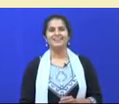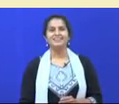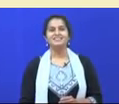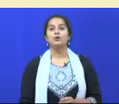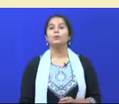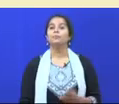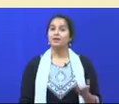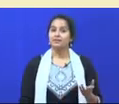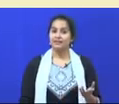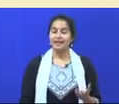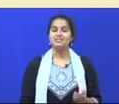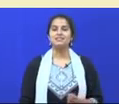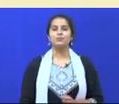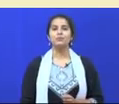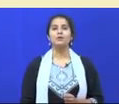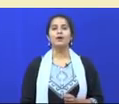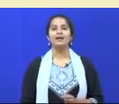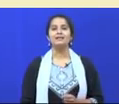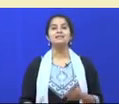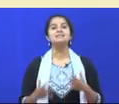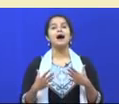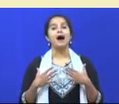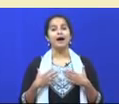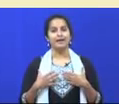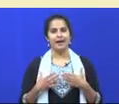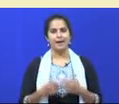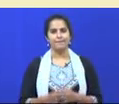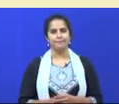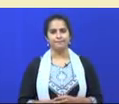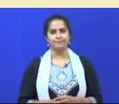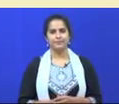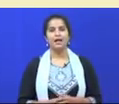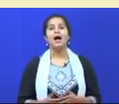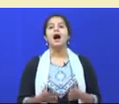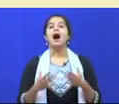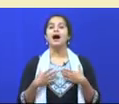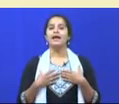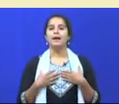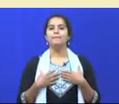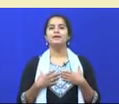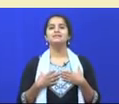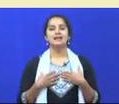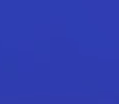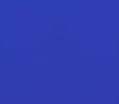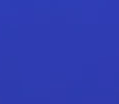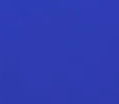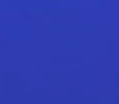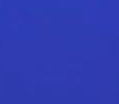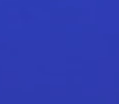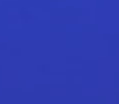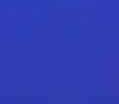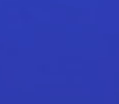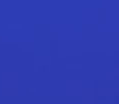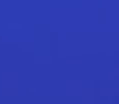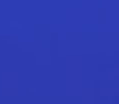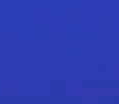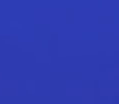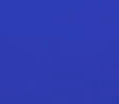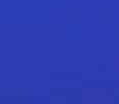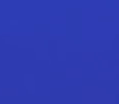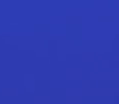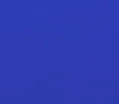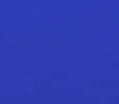Fine. So, the next that we will look at is I am. I am in Sanskrit is